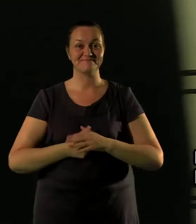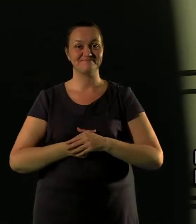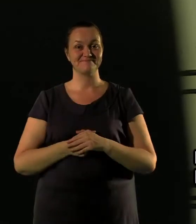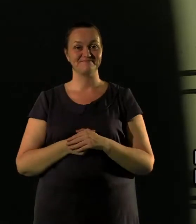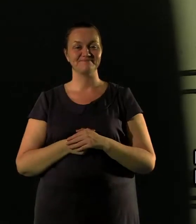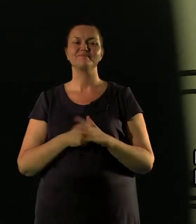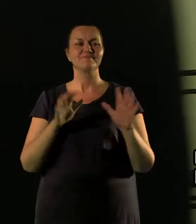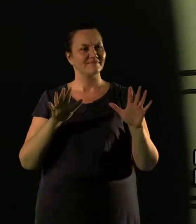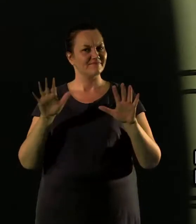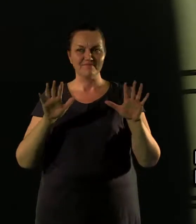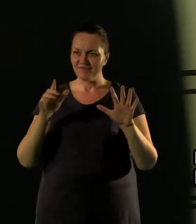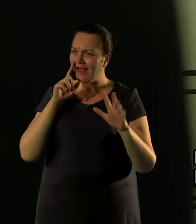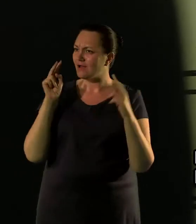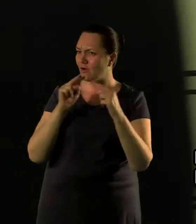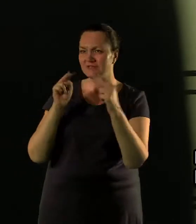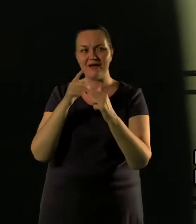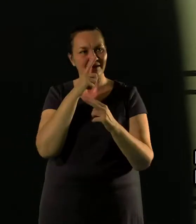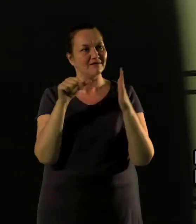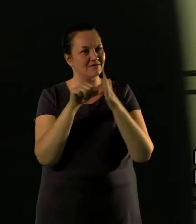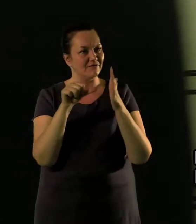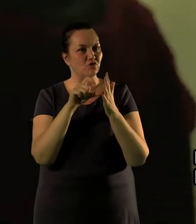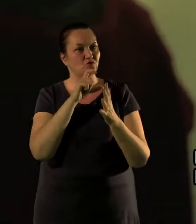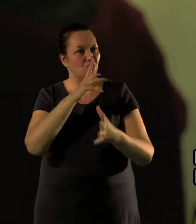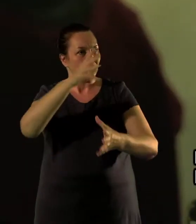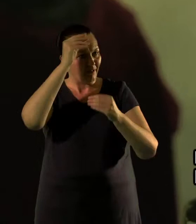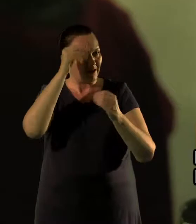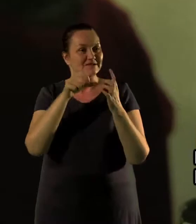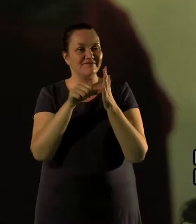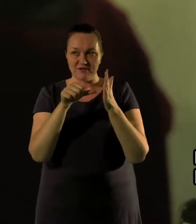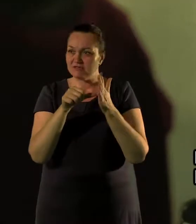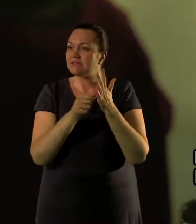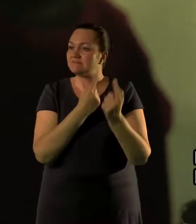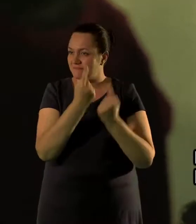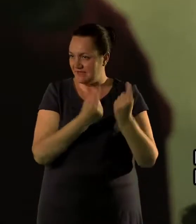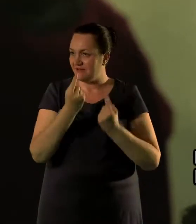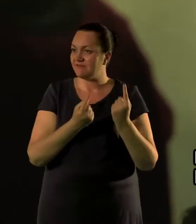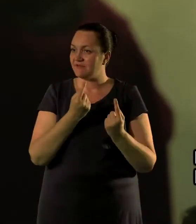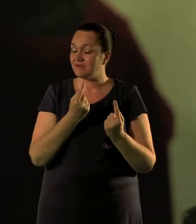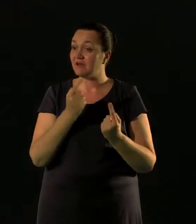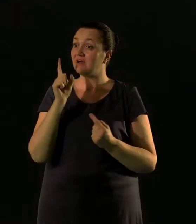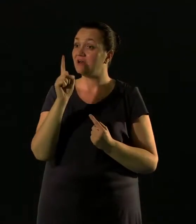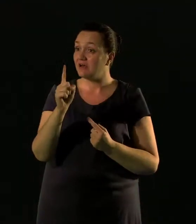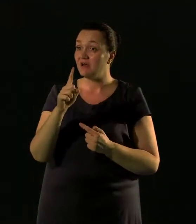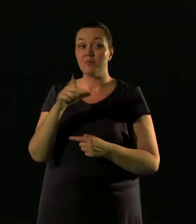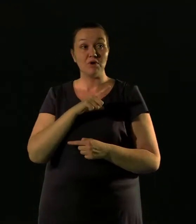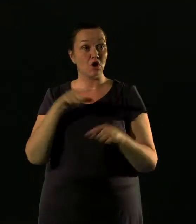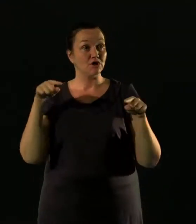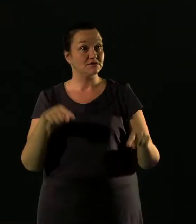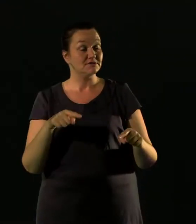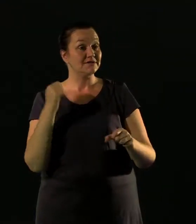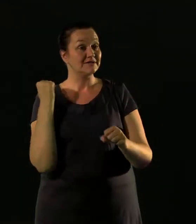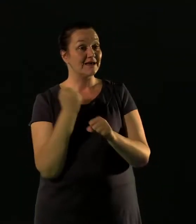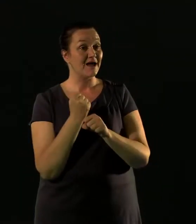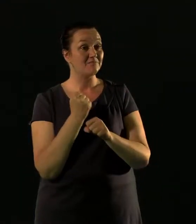people with a learning difficulty, but because it's becoming a game, it's